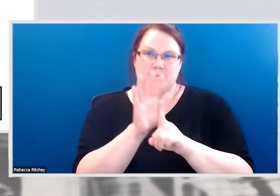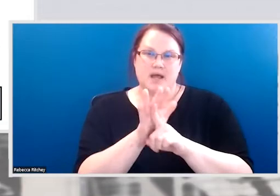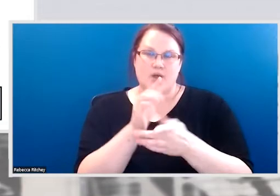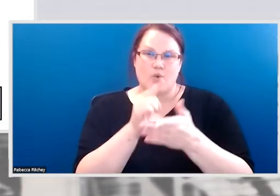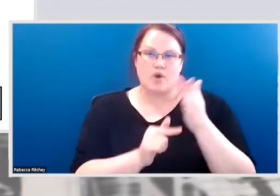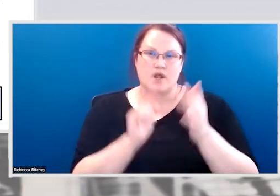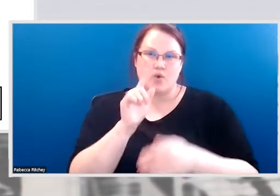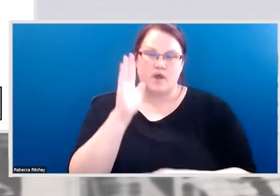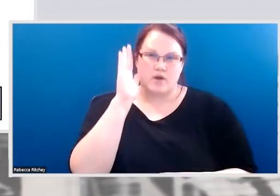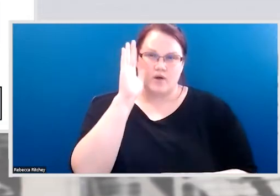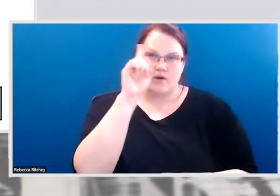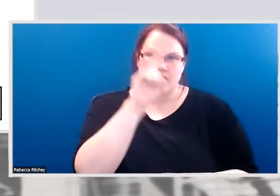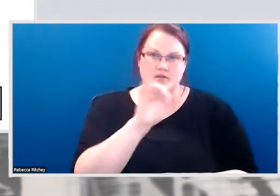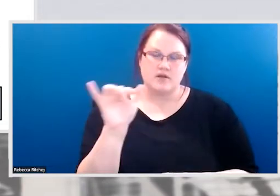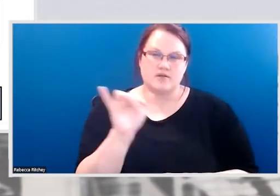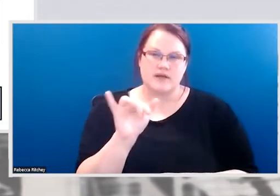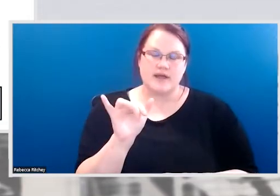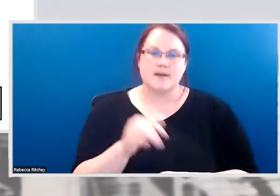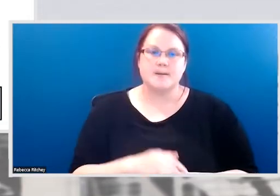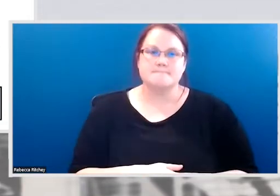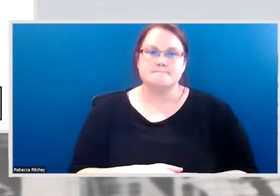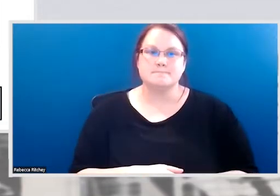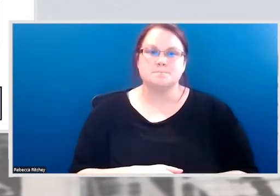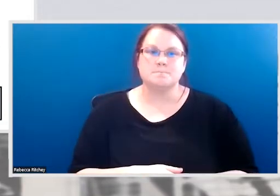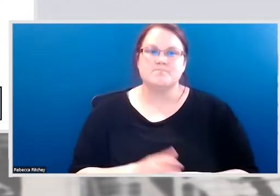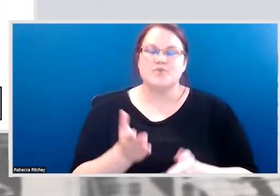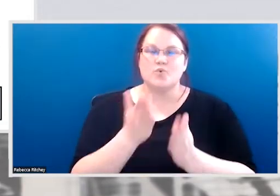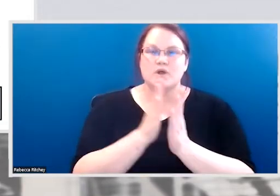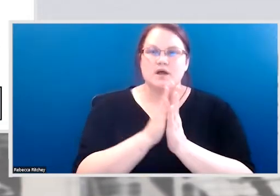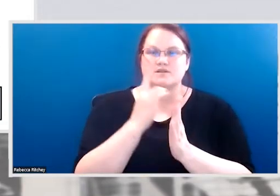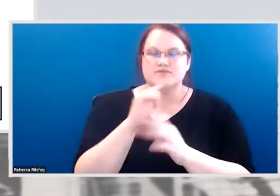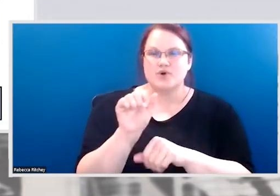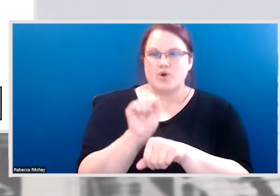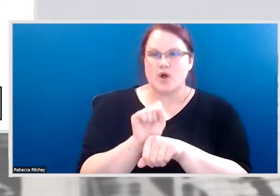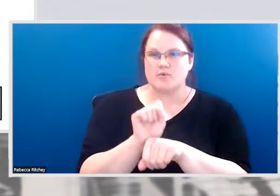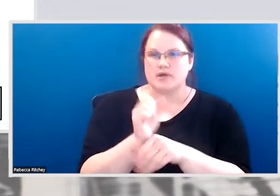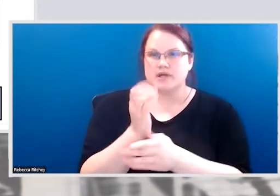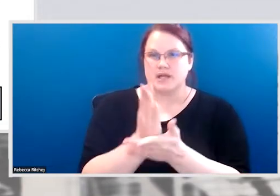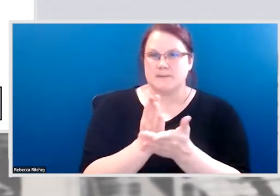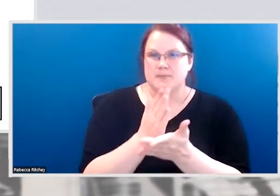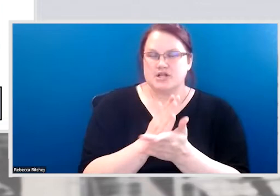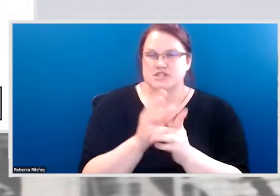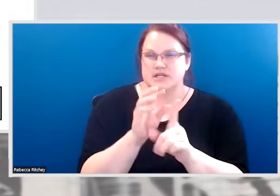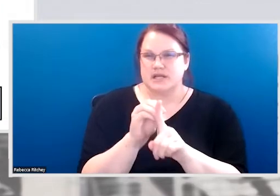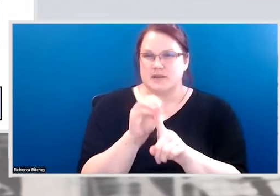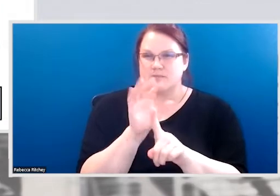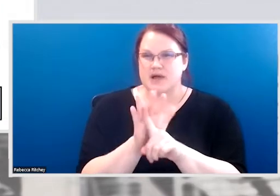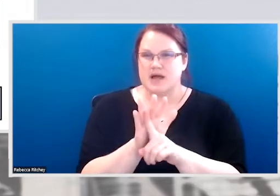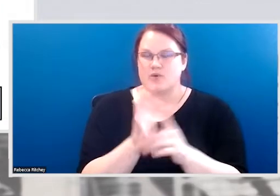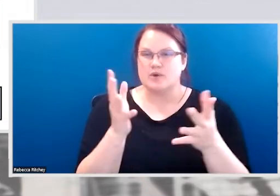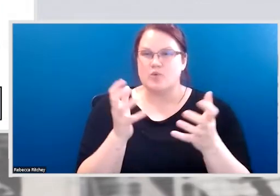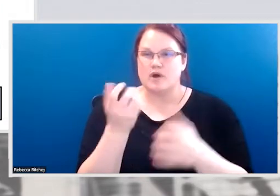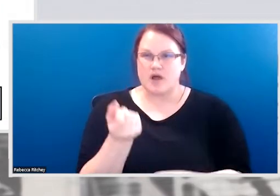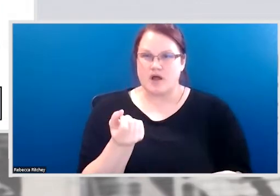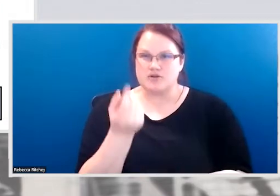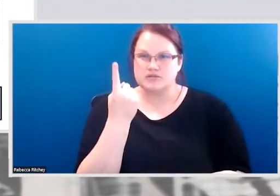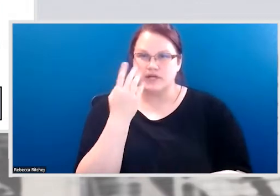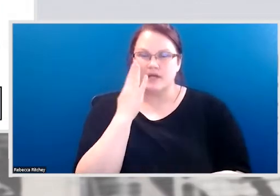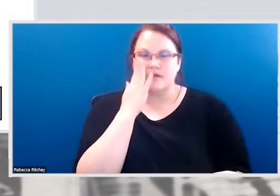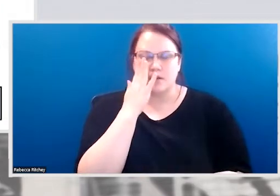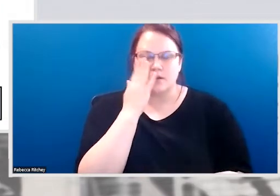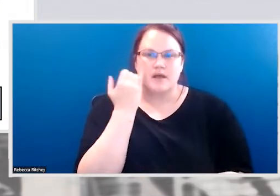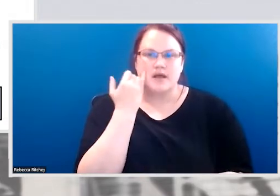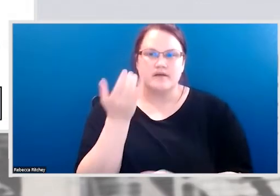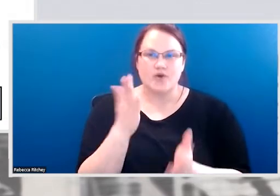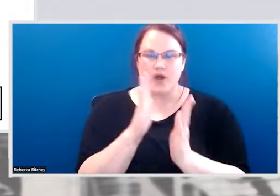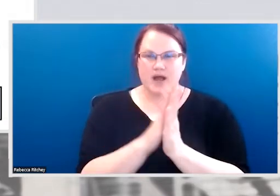for the communities that they're serving. And then lastly, we ask for the operating budget impact. That's where we want to understand, if you're asking